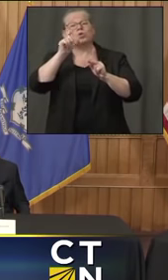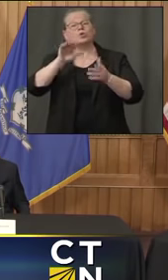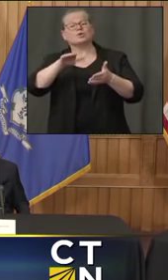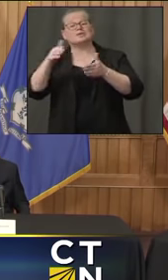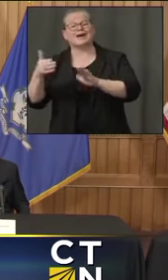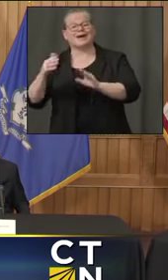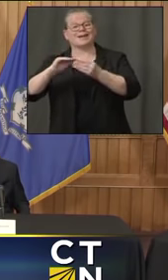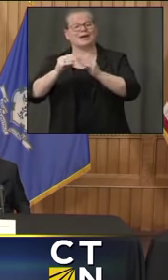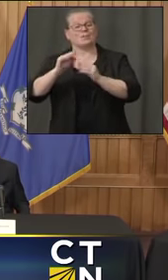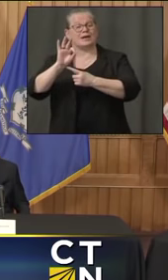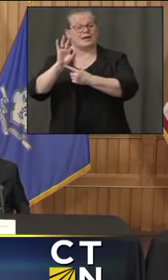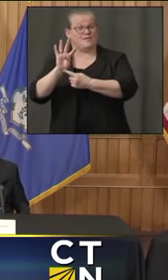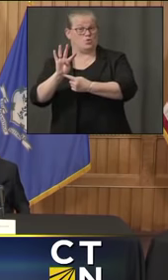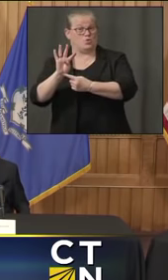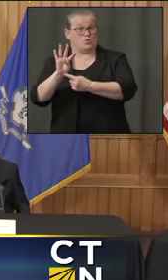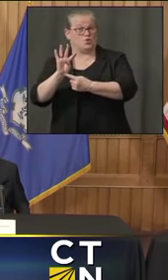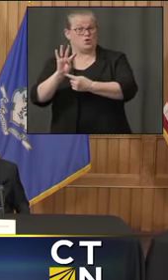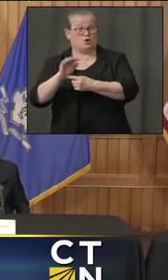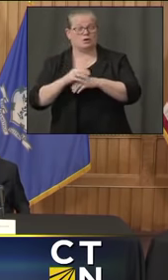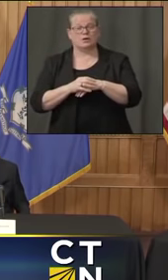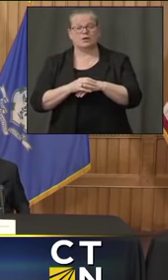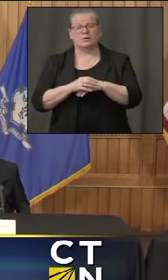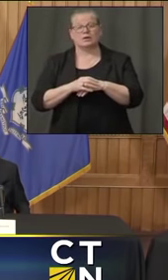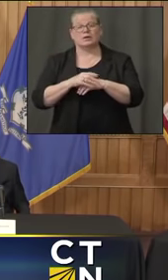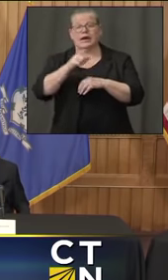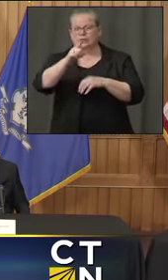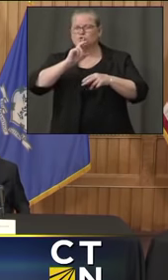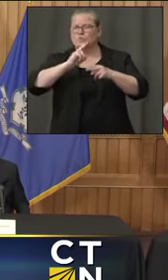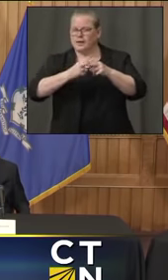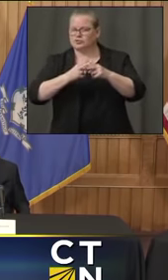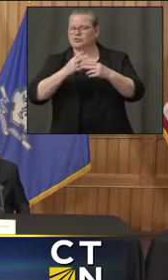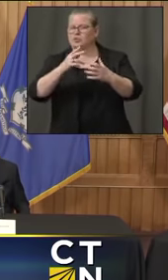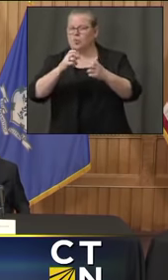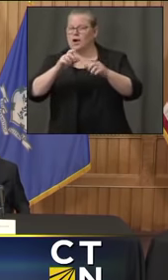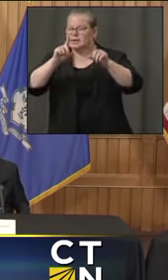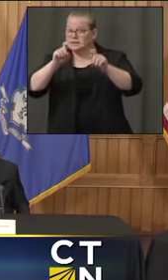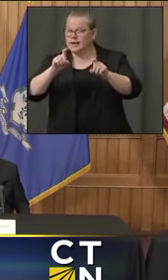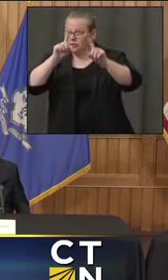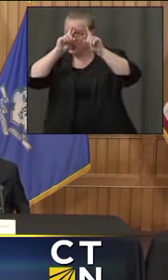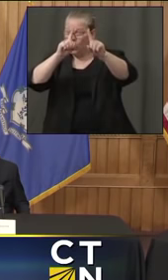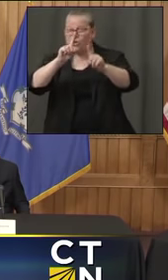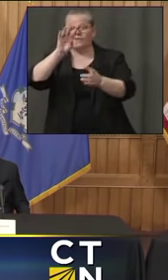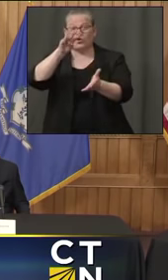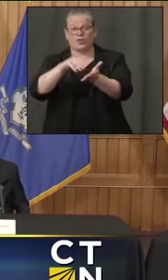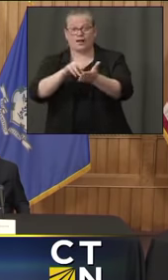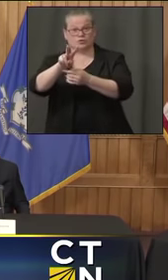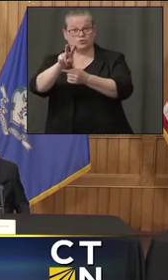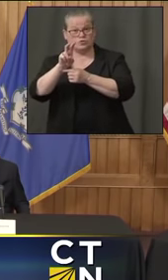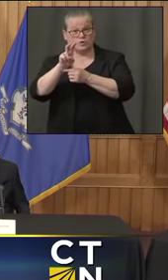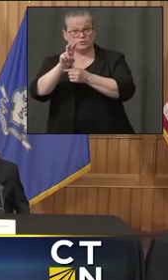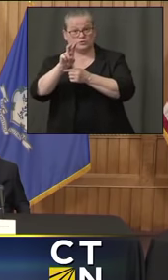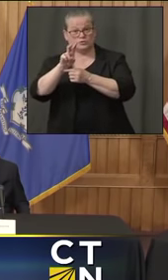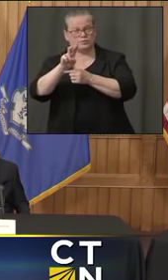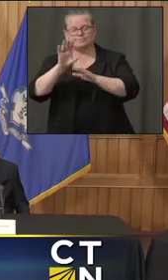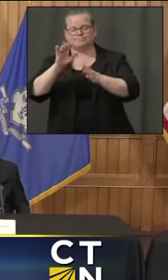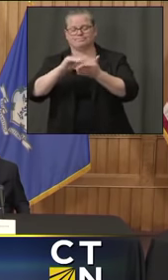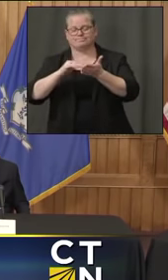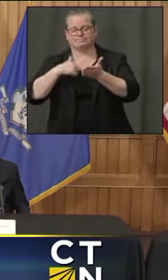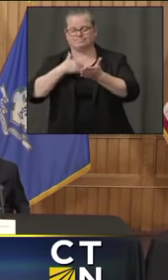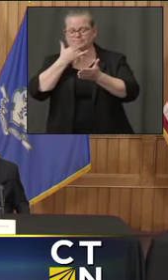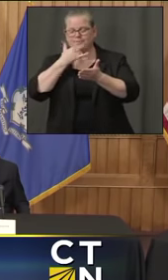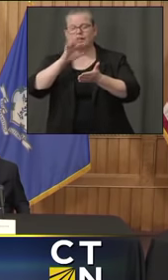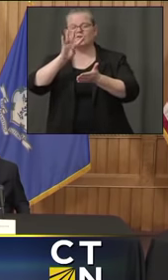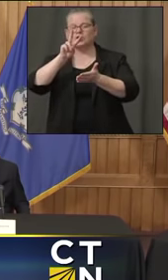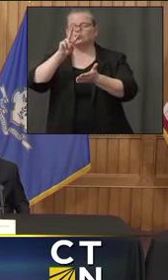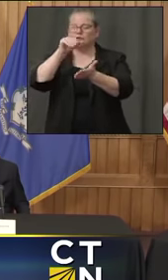at the 42,000 tests that you have mentioned. If the deaths are not declining, will you push